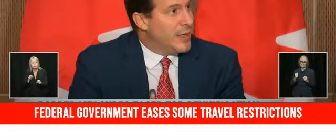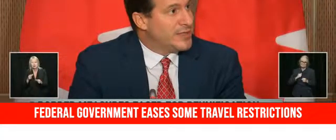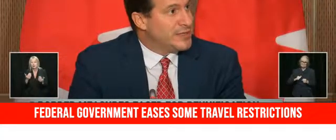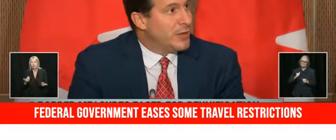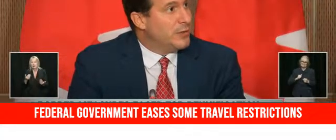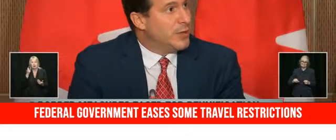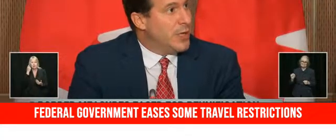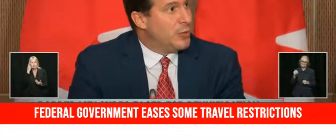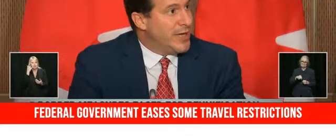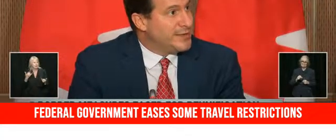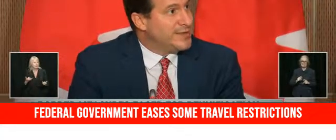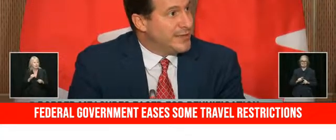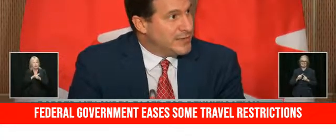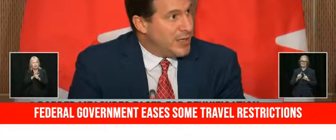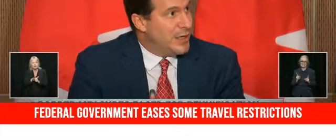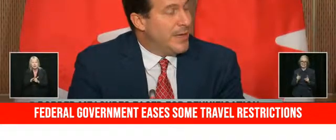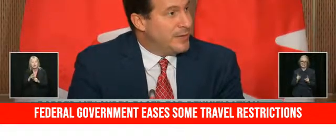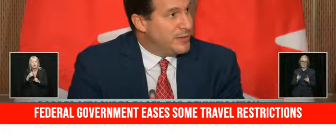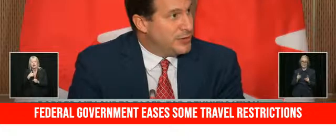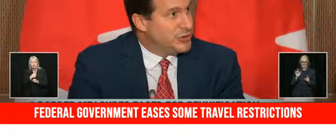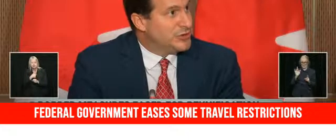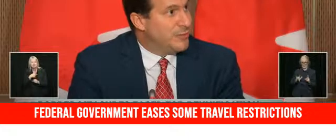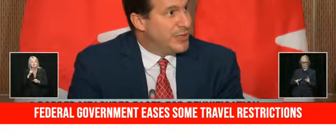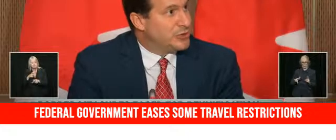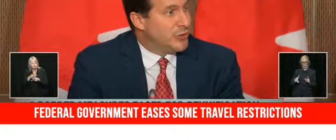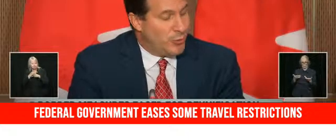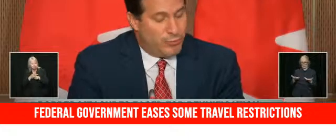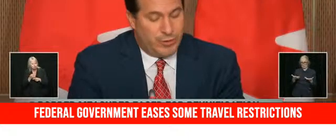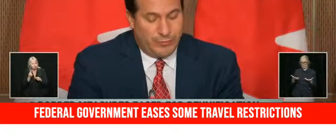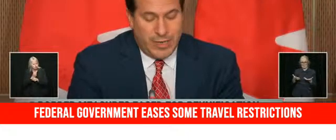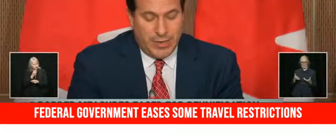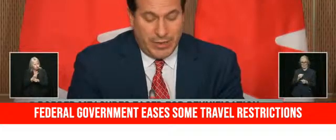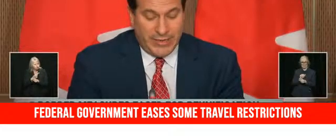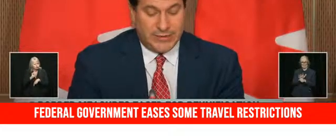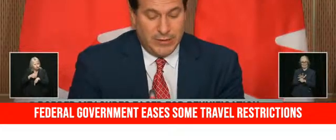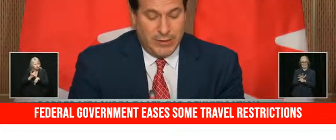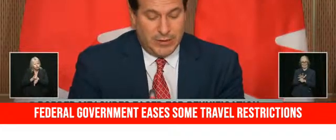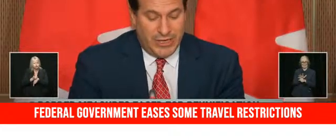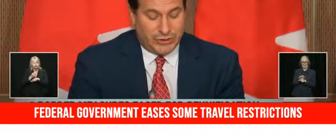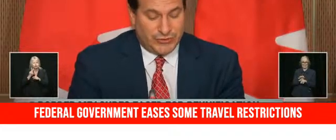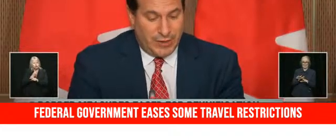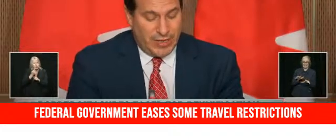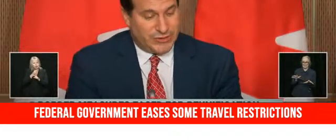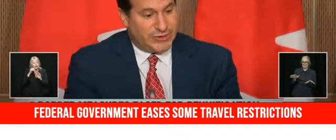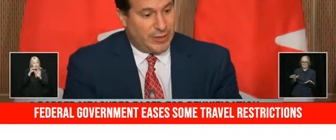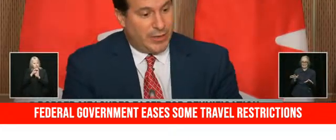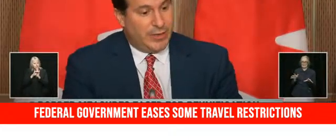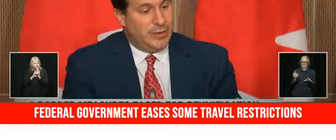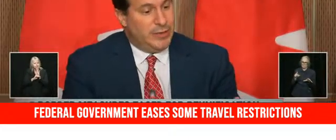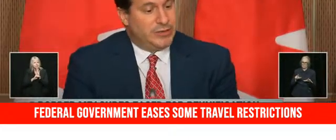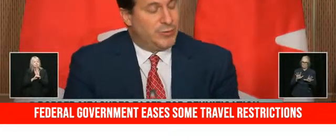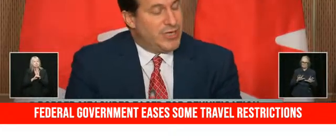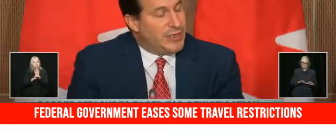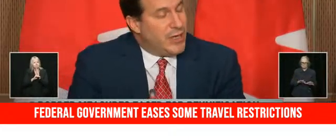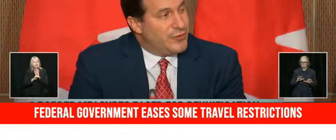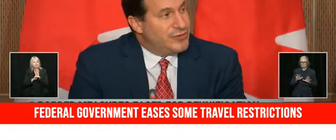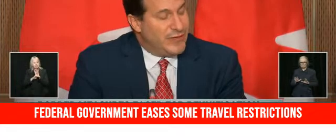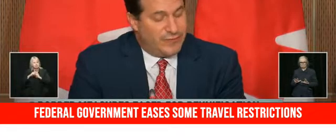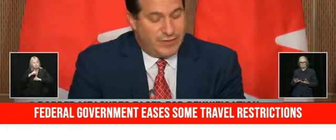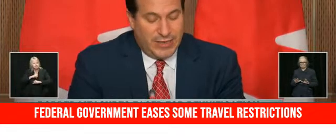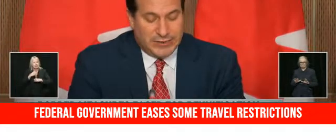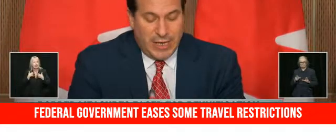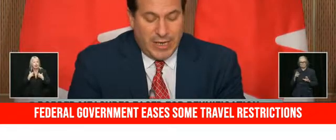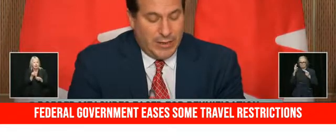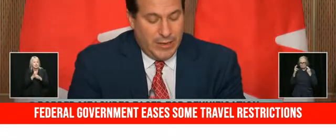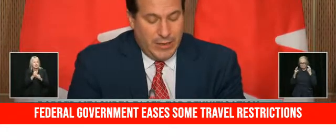current pandemic cycle, we had to take the time and the diligence to make sure that we put in place the measures that are necessary to protect the health and